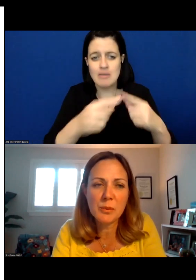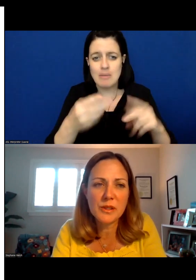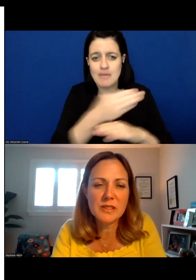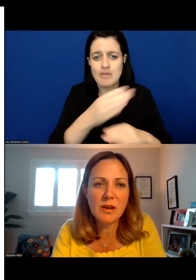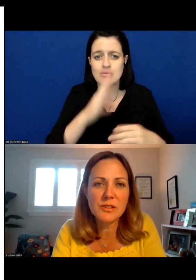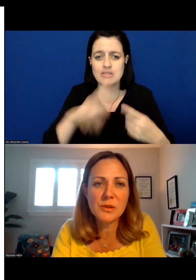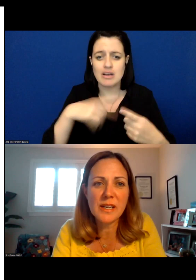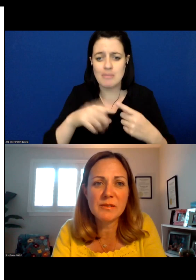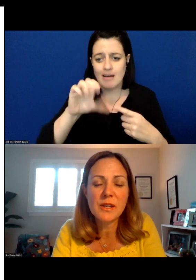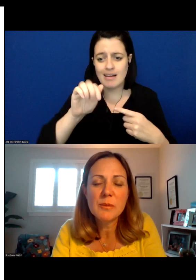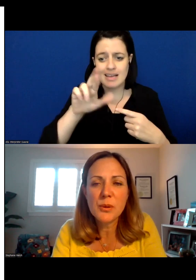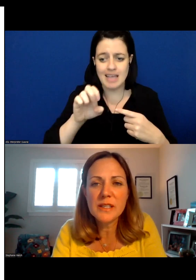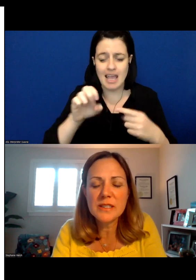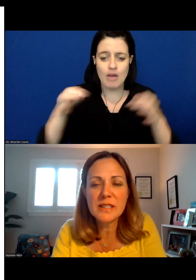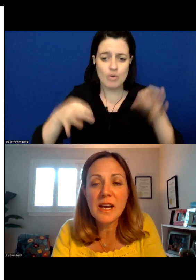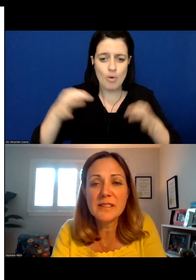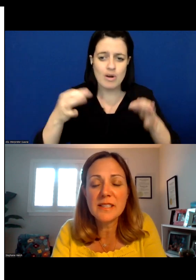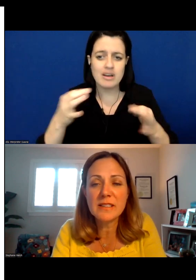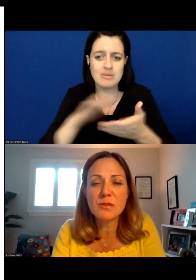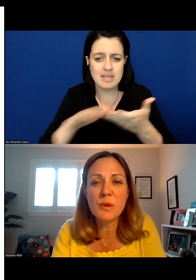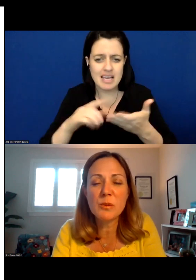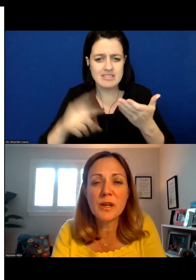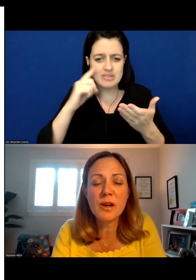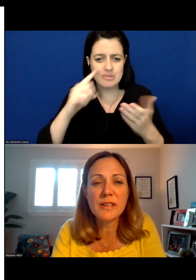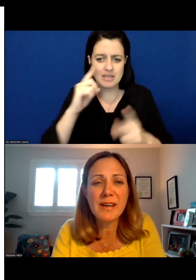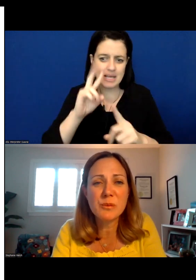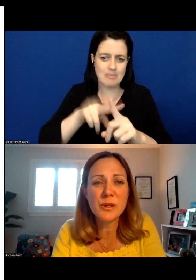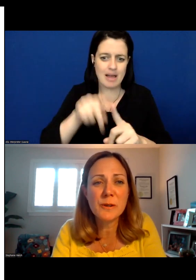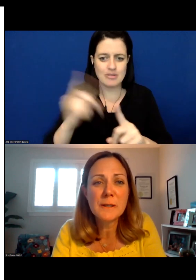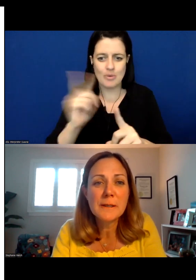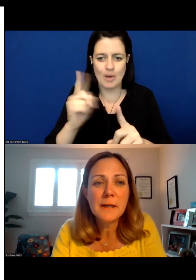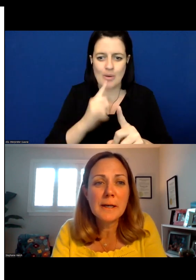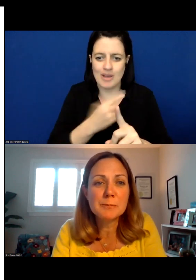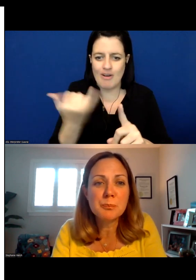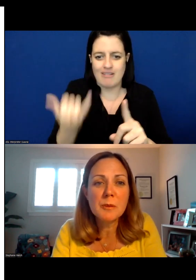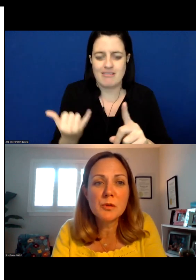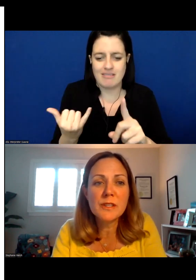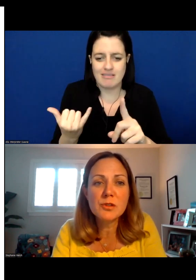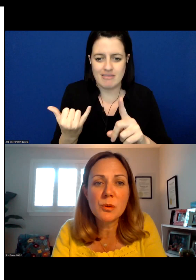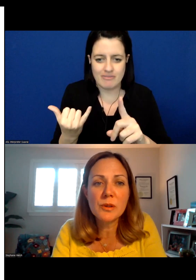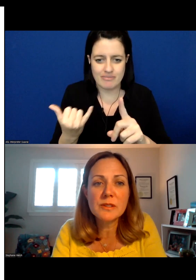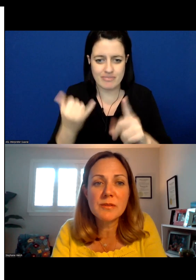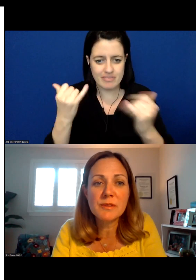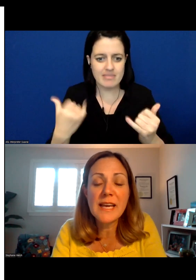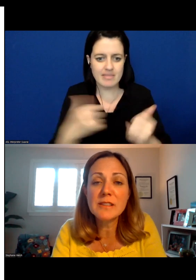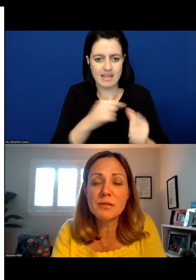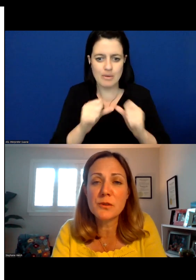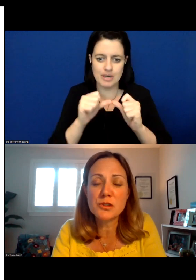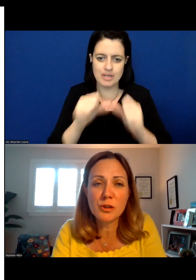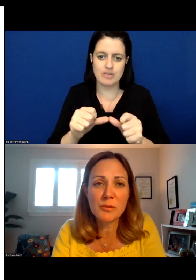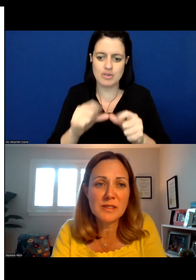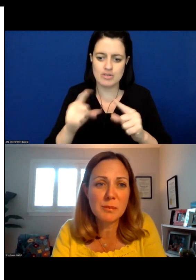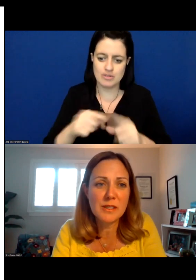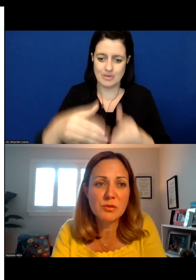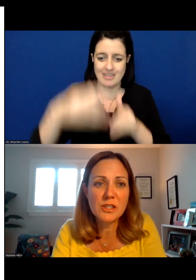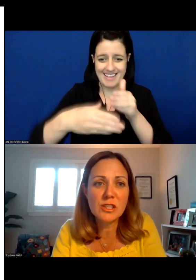be important to also kind of put it into the context of where we are now that we're moving towards the end of the first